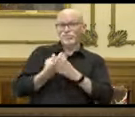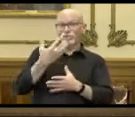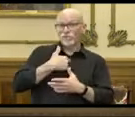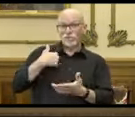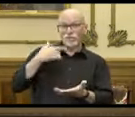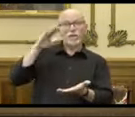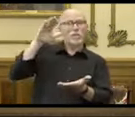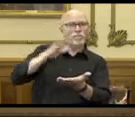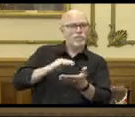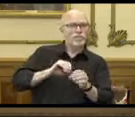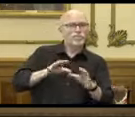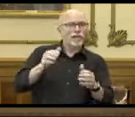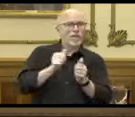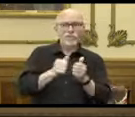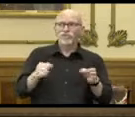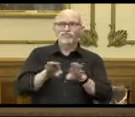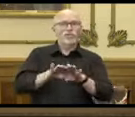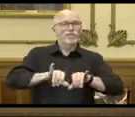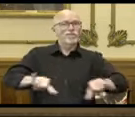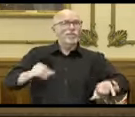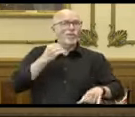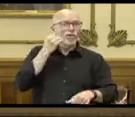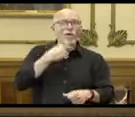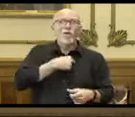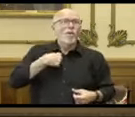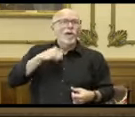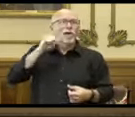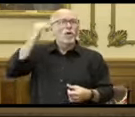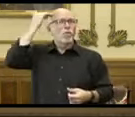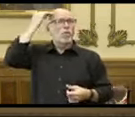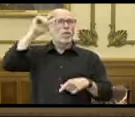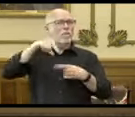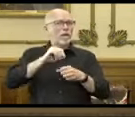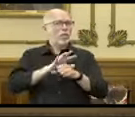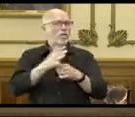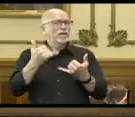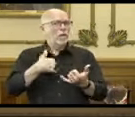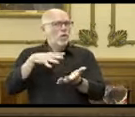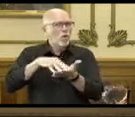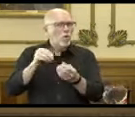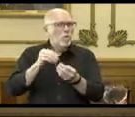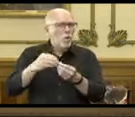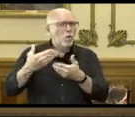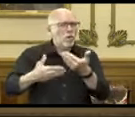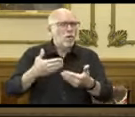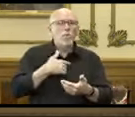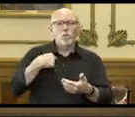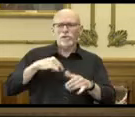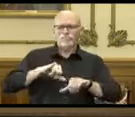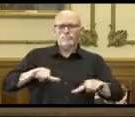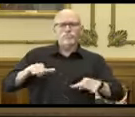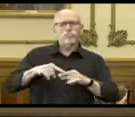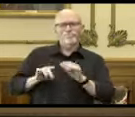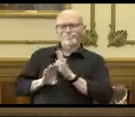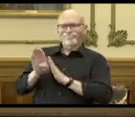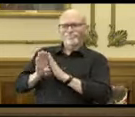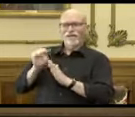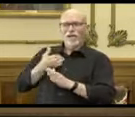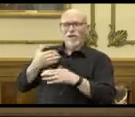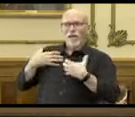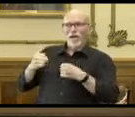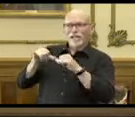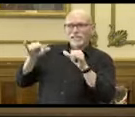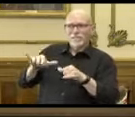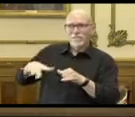massive, disruptive shutdown, we didn't know nearly as much about this virus as we do now. So we had to shut down to build up our healthcare system reserve